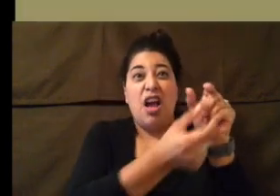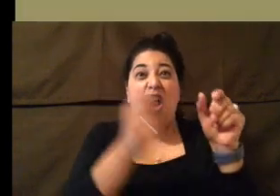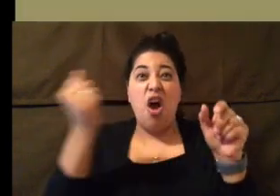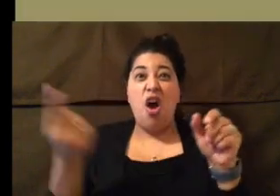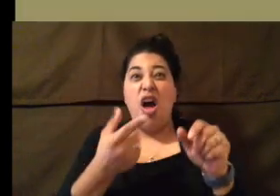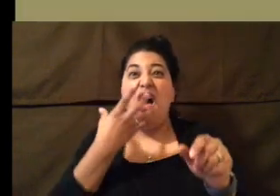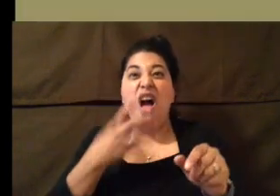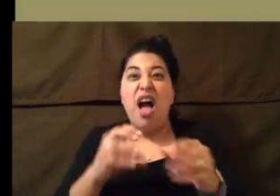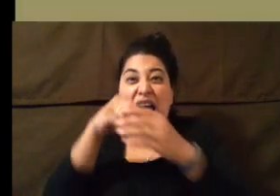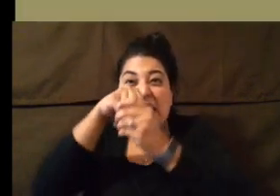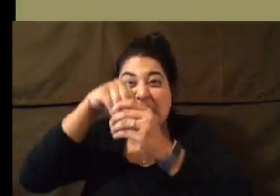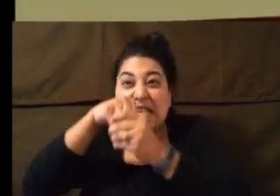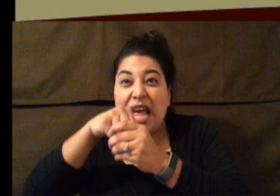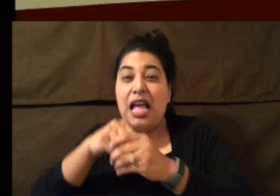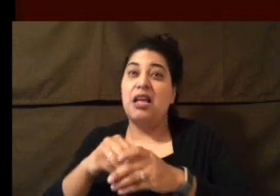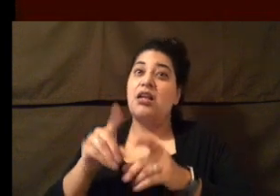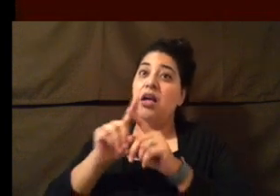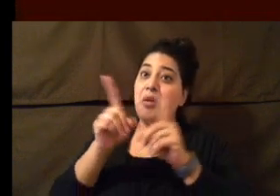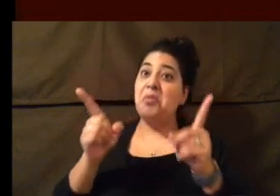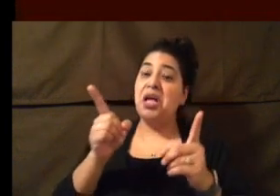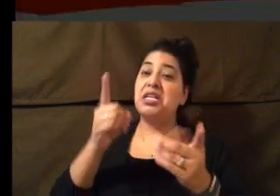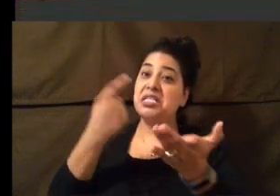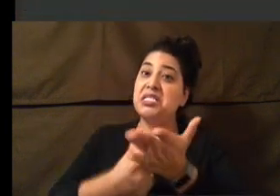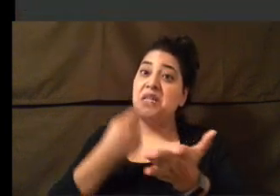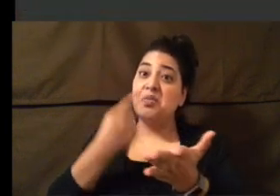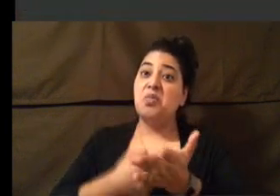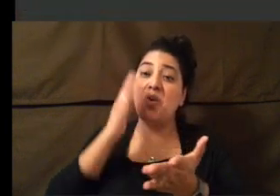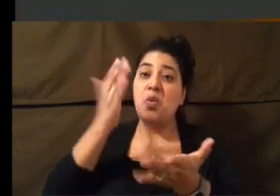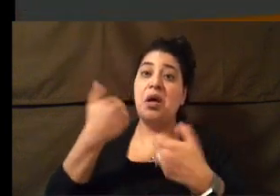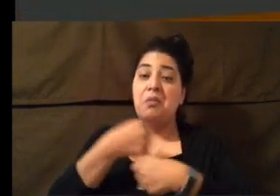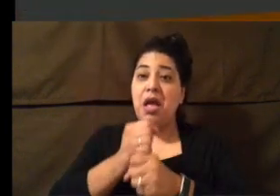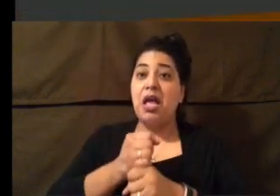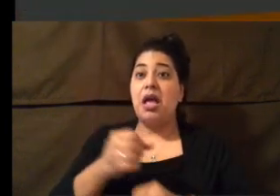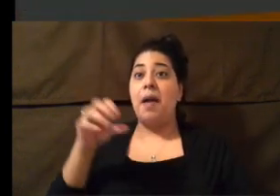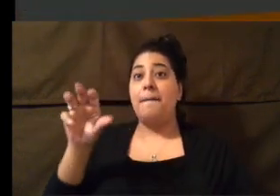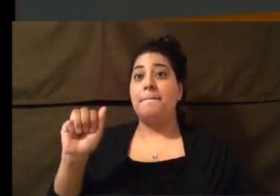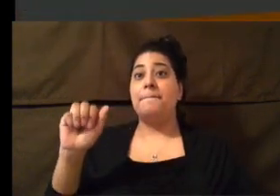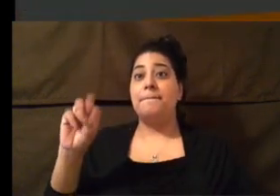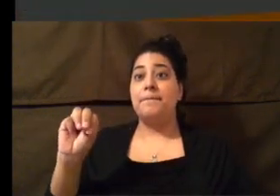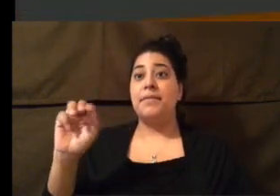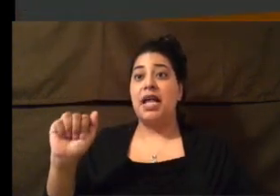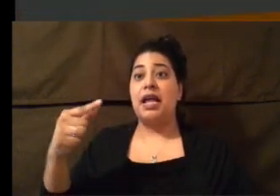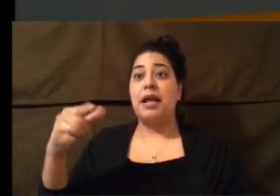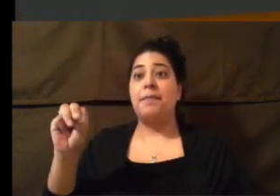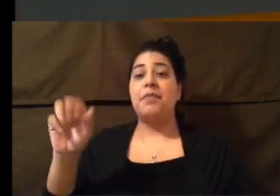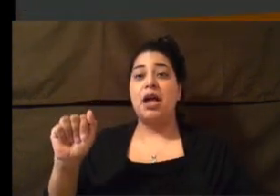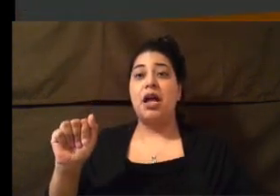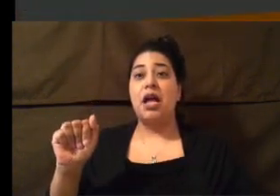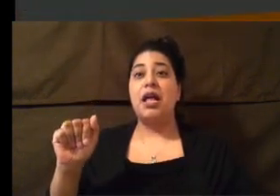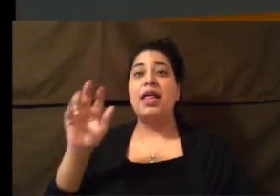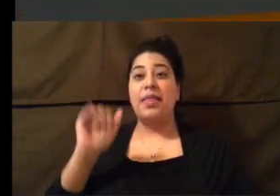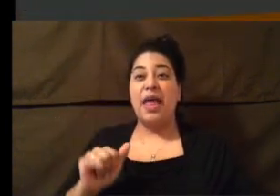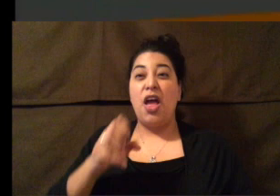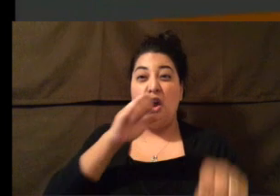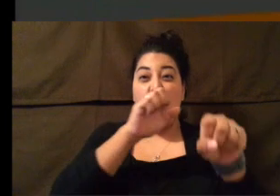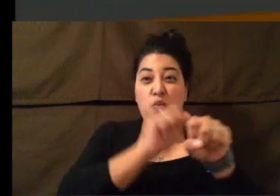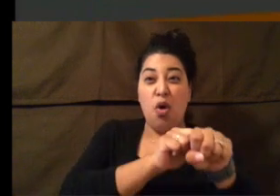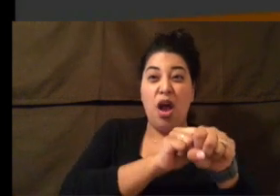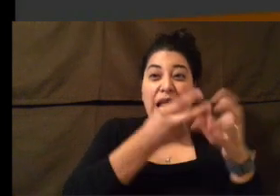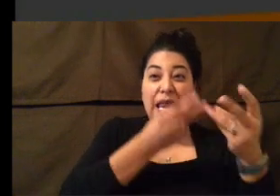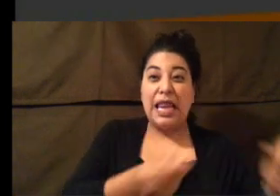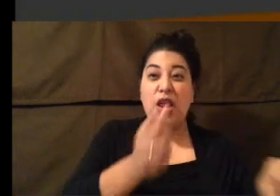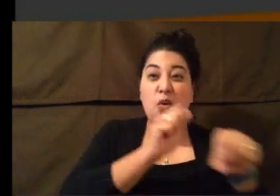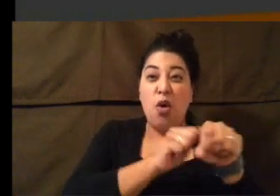mantle material trapped below. But in some places, the mantle forms pockets of magma, molten rock mixed with hot